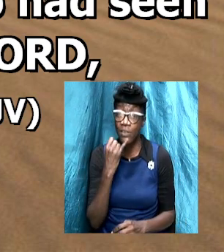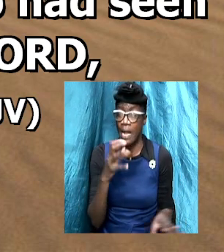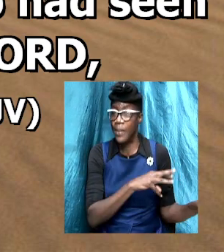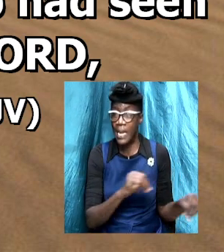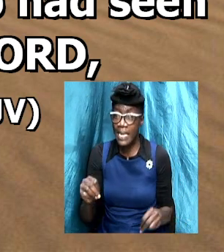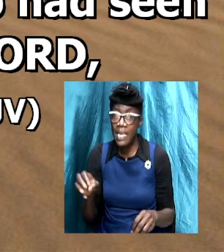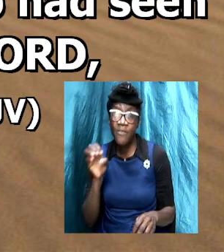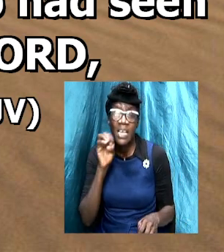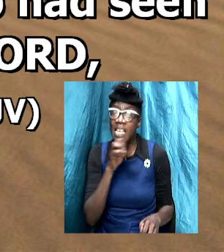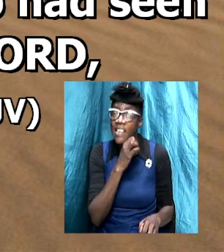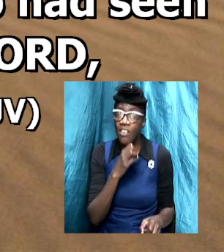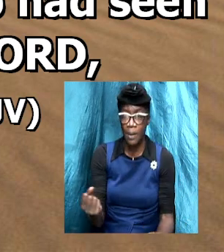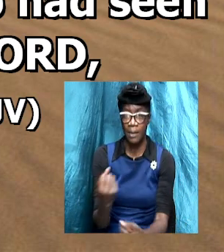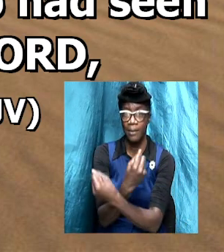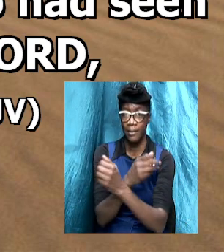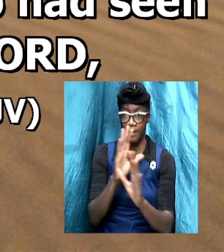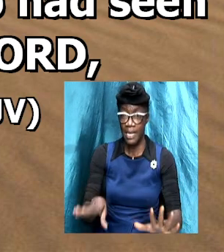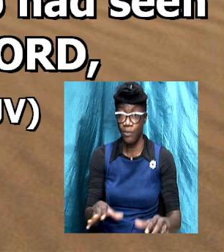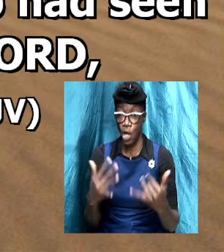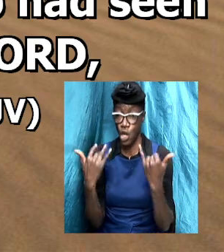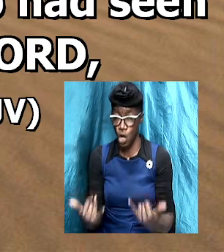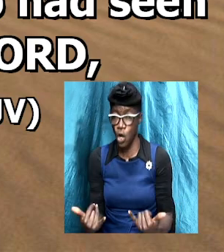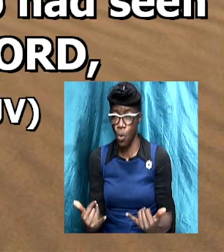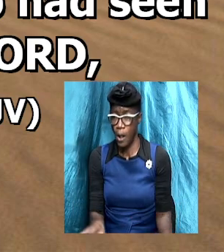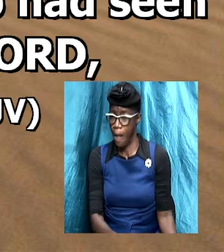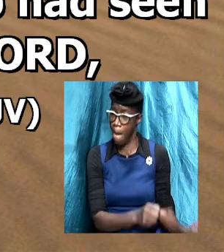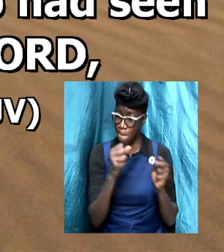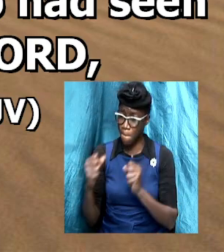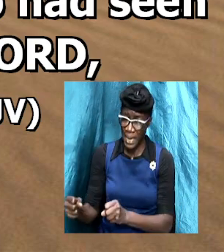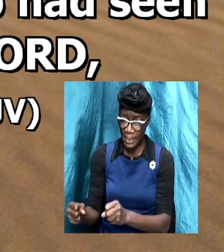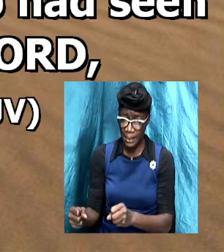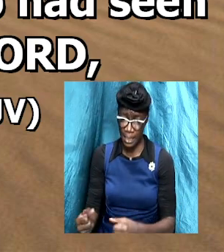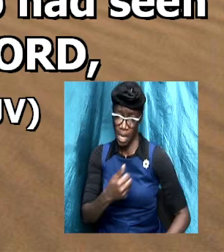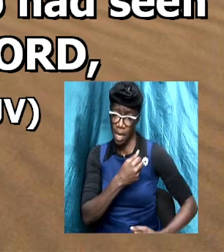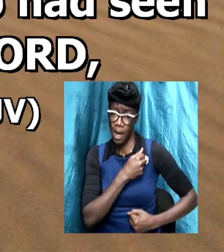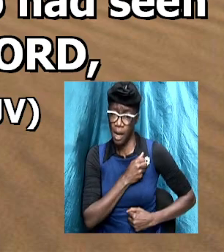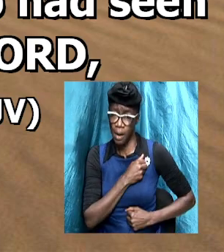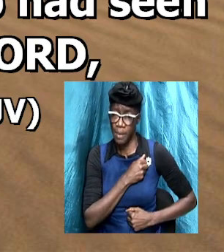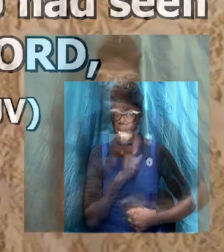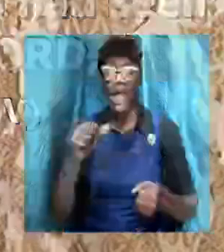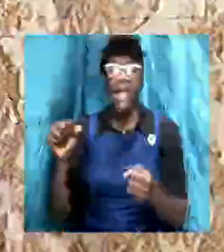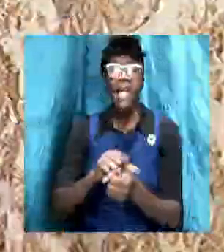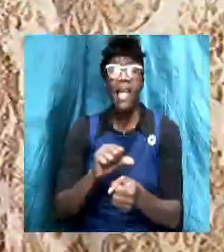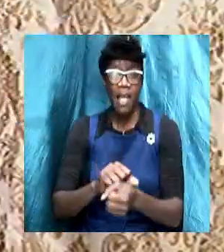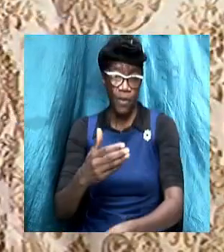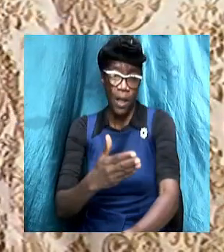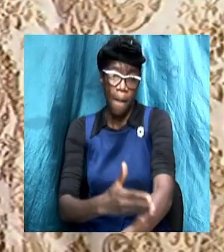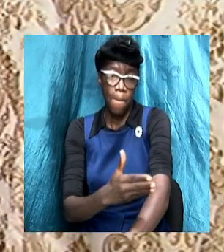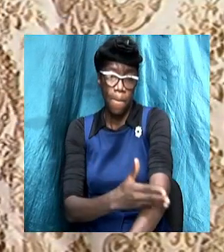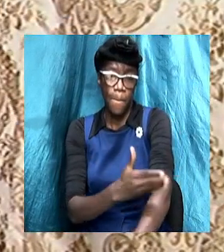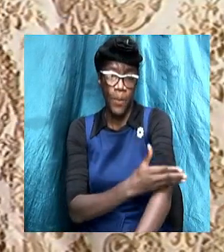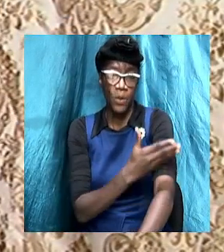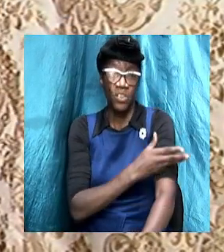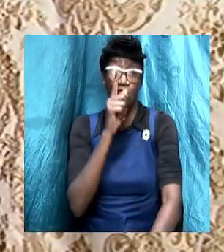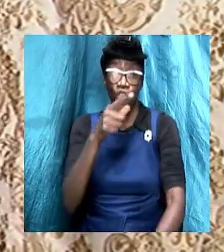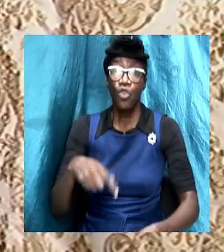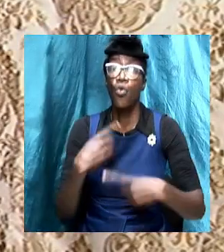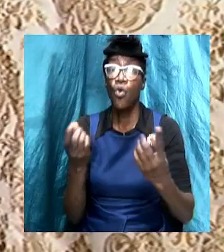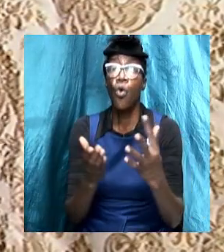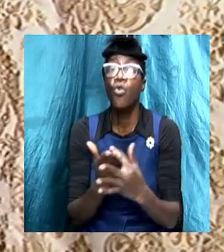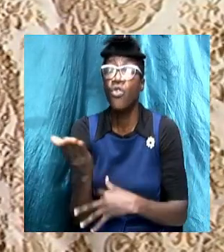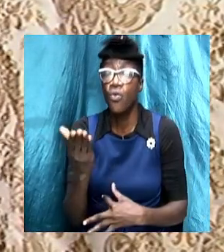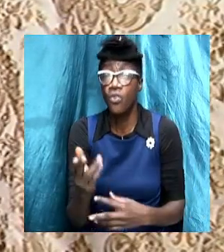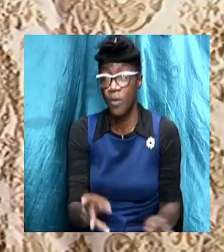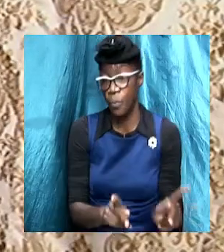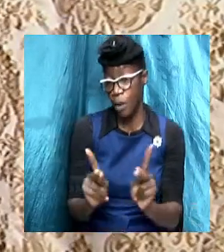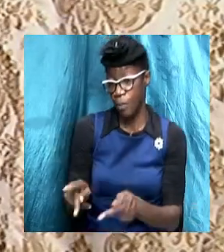slaves, but now they're a mighty army. Can I tell you something? Every process that you go through is in